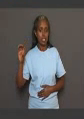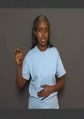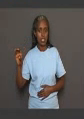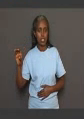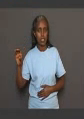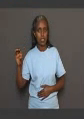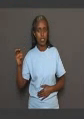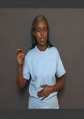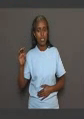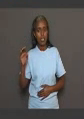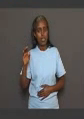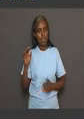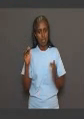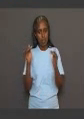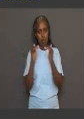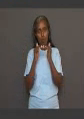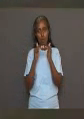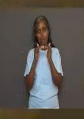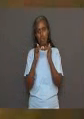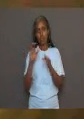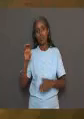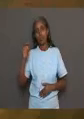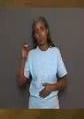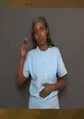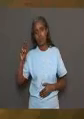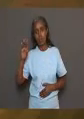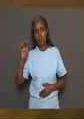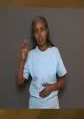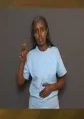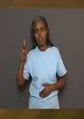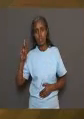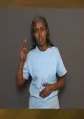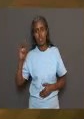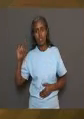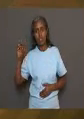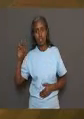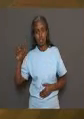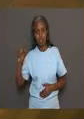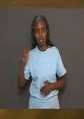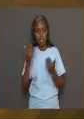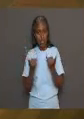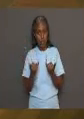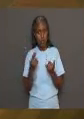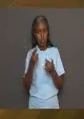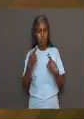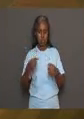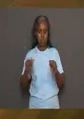C are concurrent. Now let us try an activity,